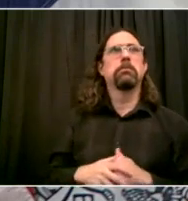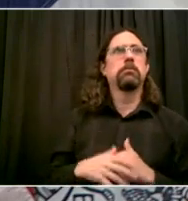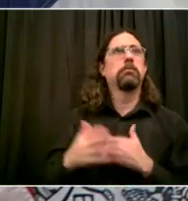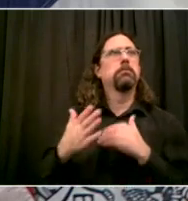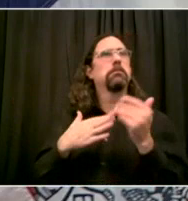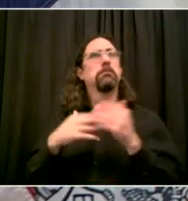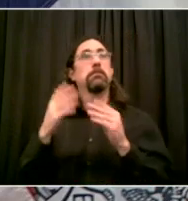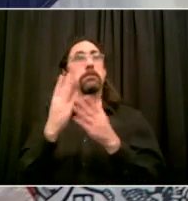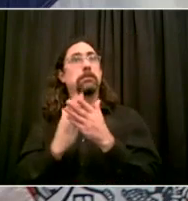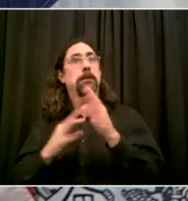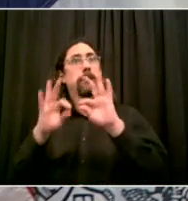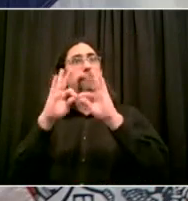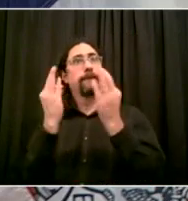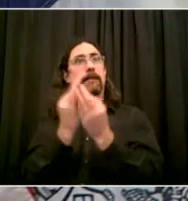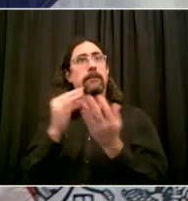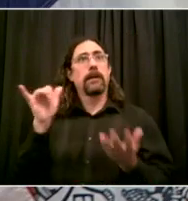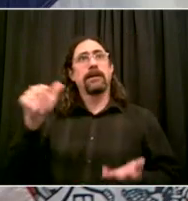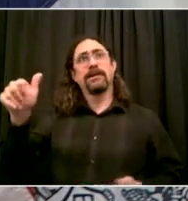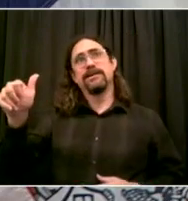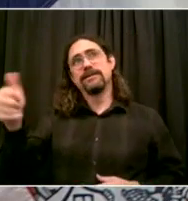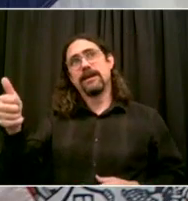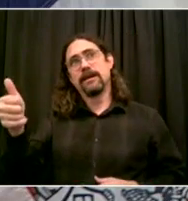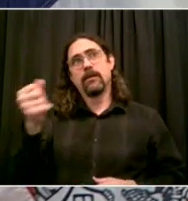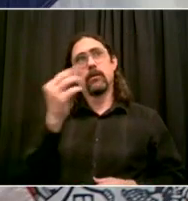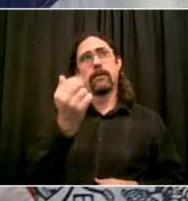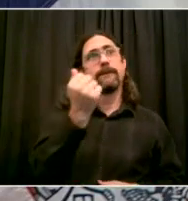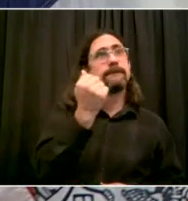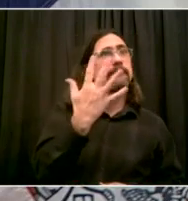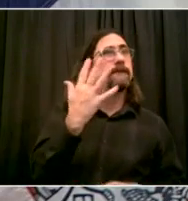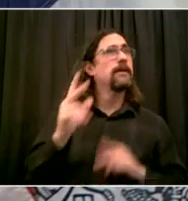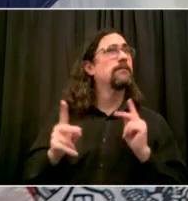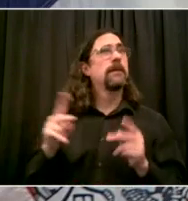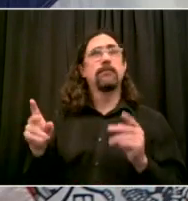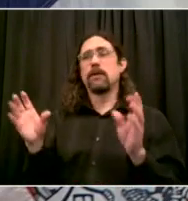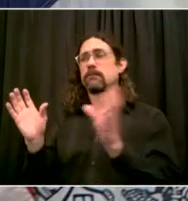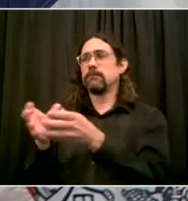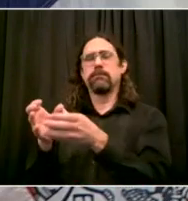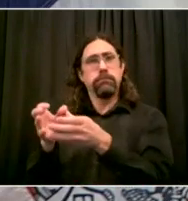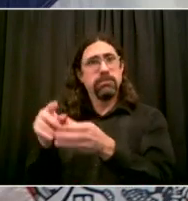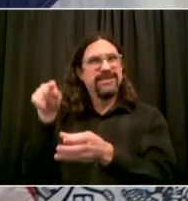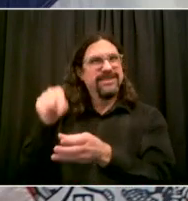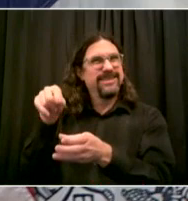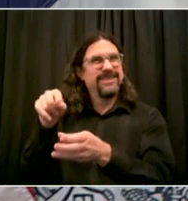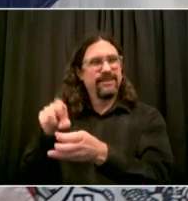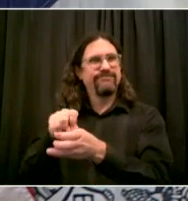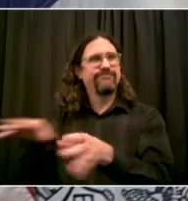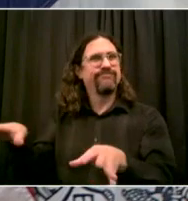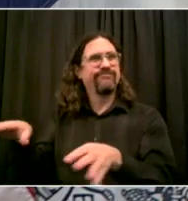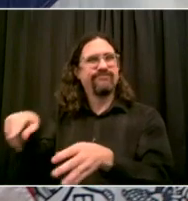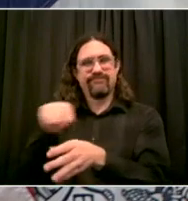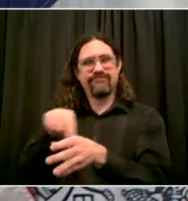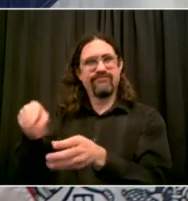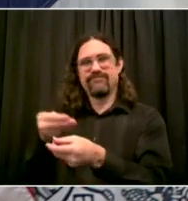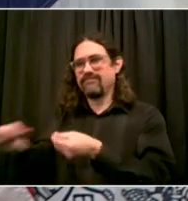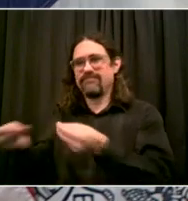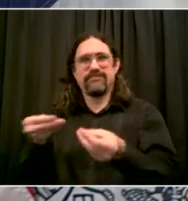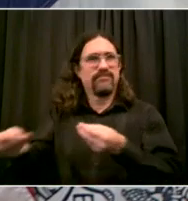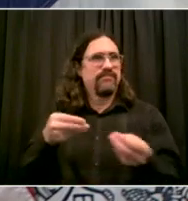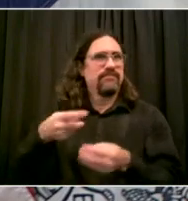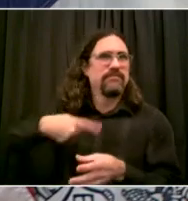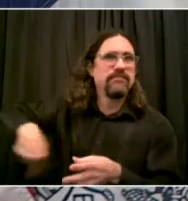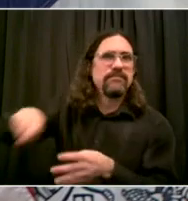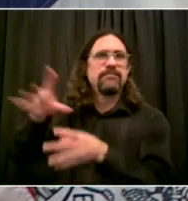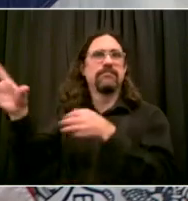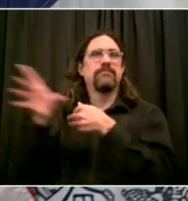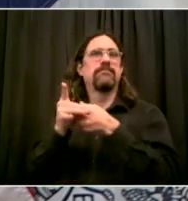disease among family. And we have to understand that this is the cumulative effect. When you have a city of 8 million people, a lot of very